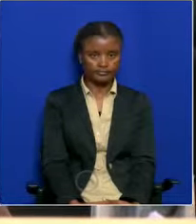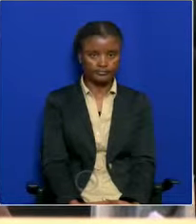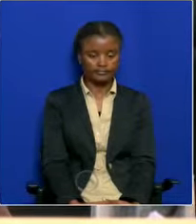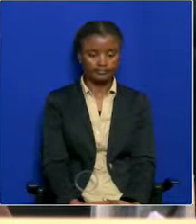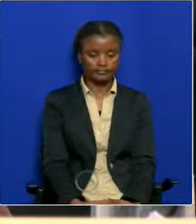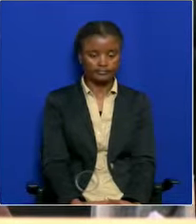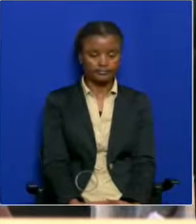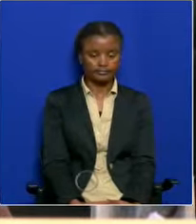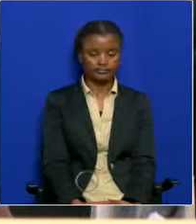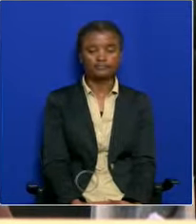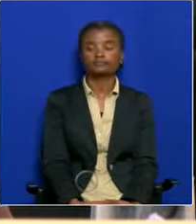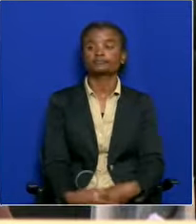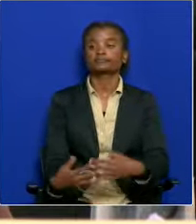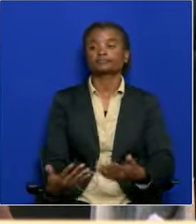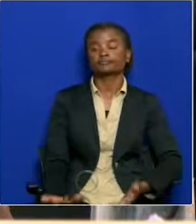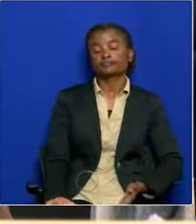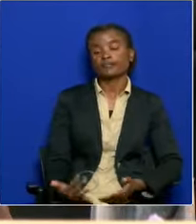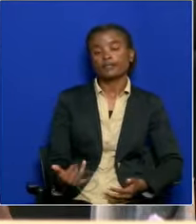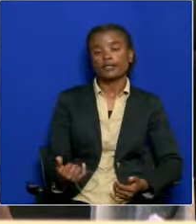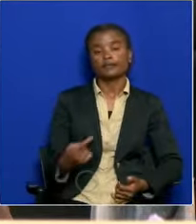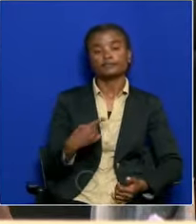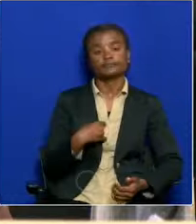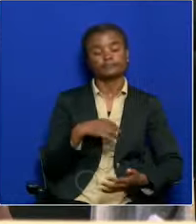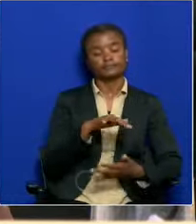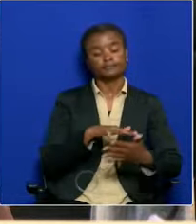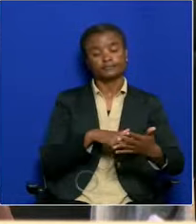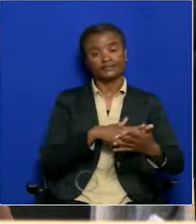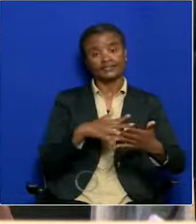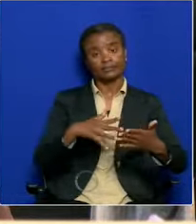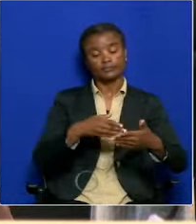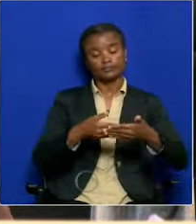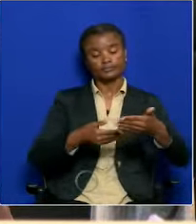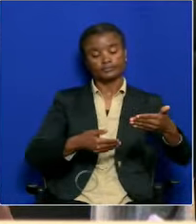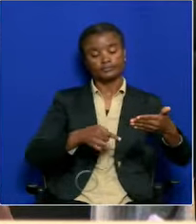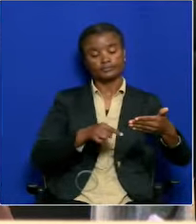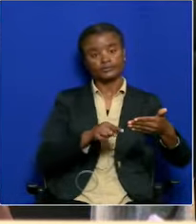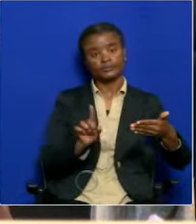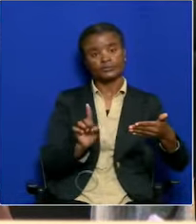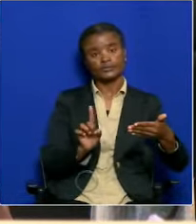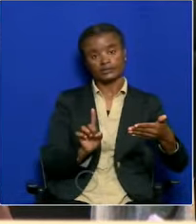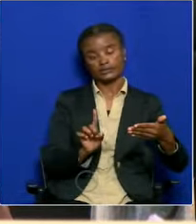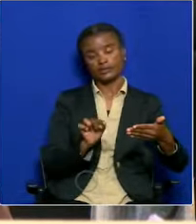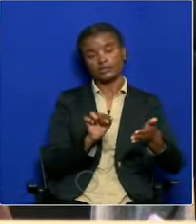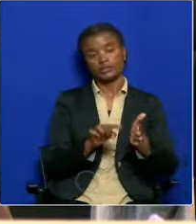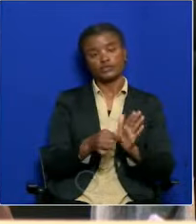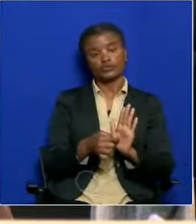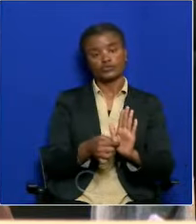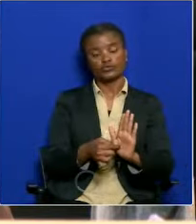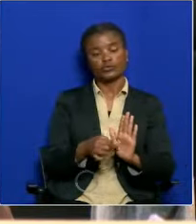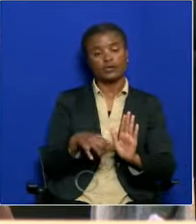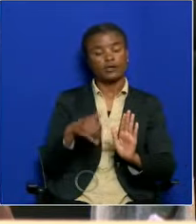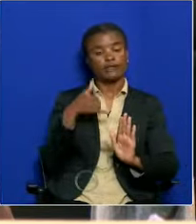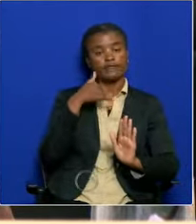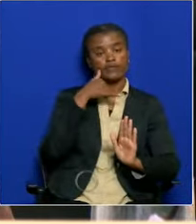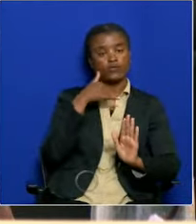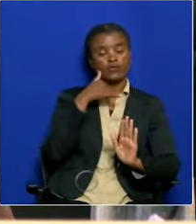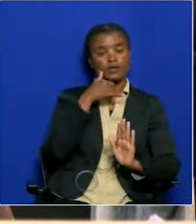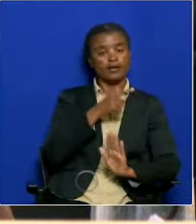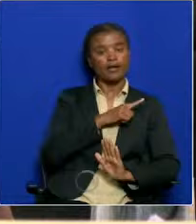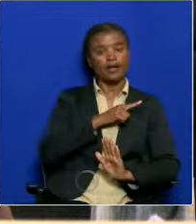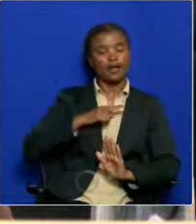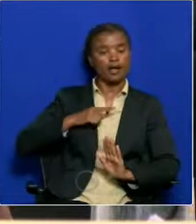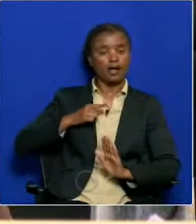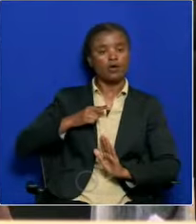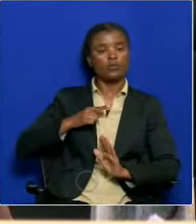So what this table is, it shows the call durations of those